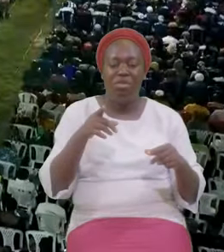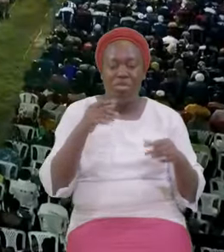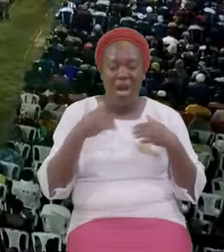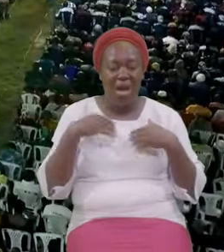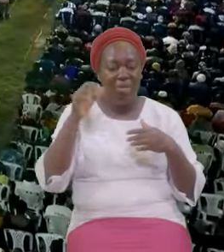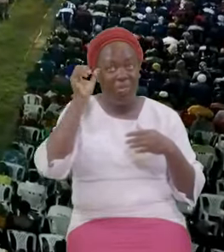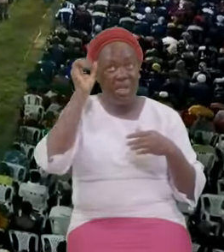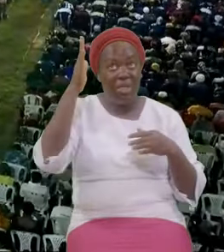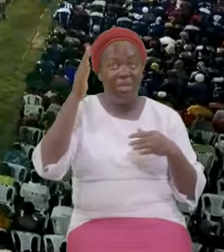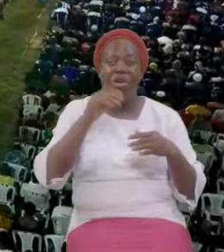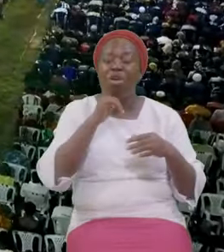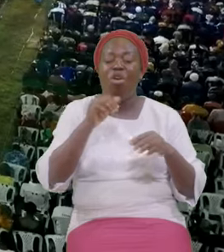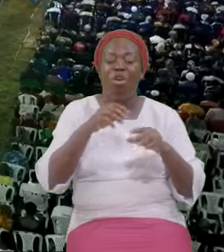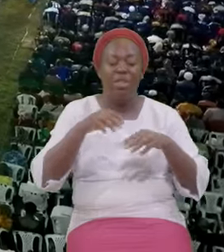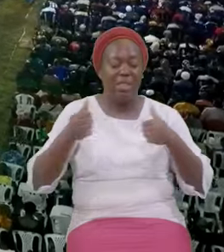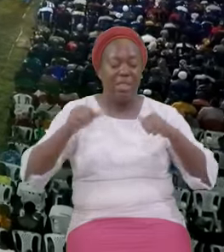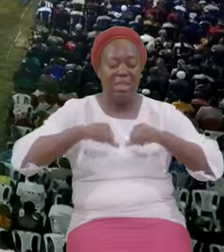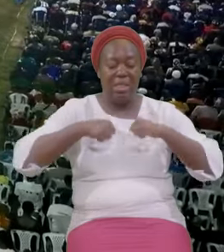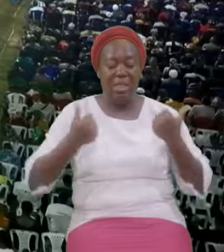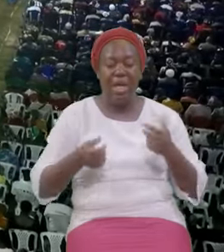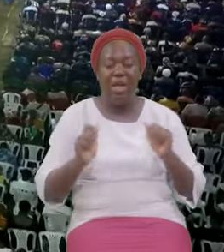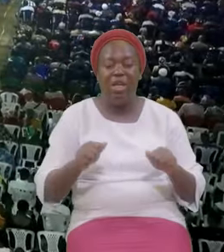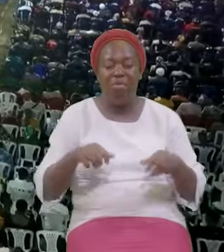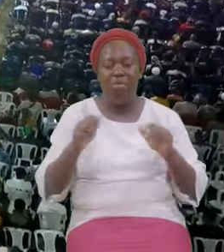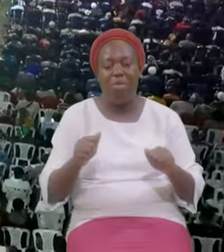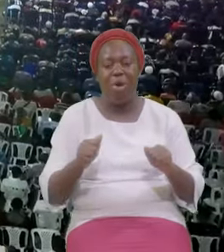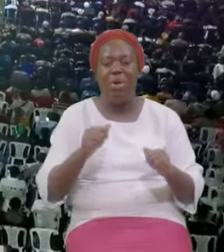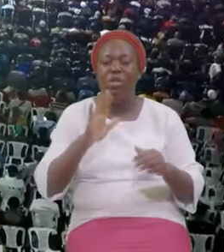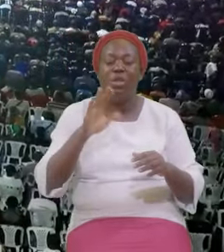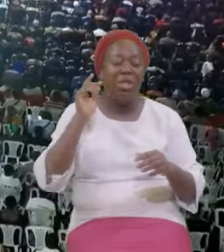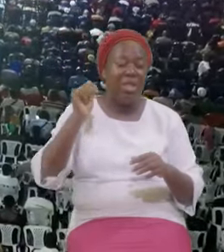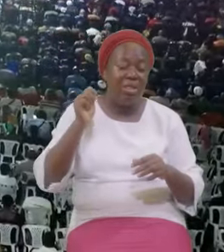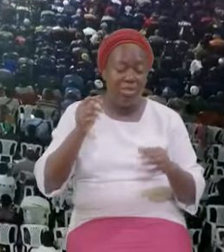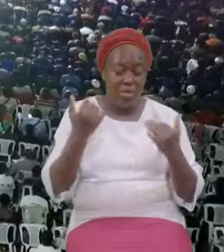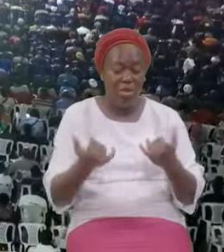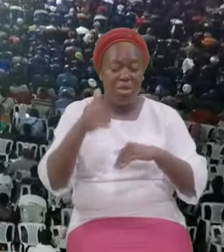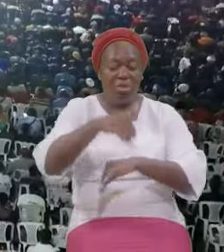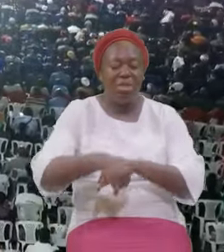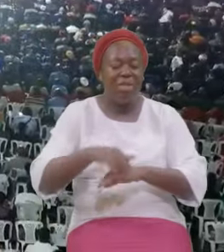And your testimony tonight will be undeniable.